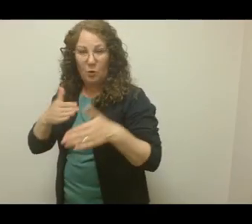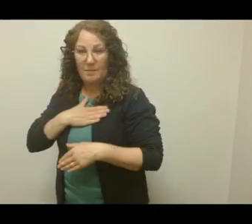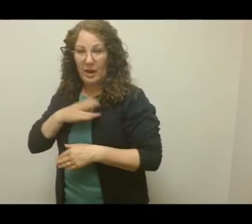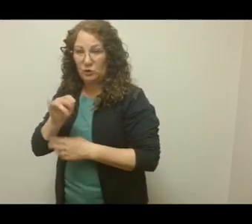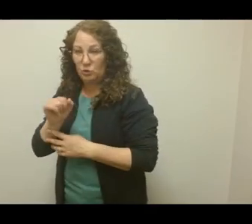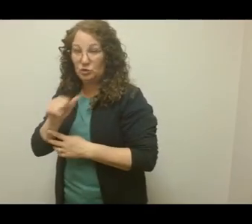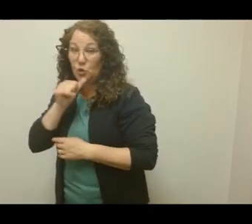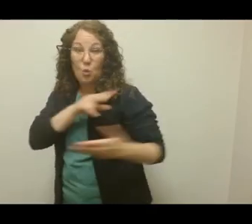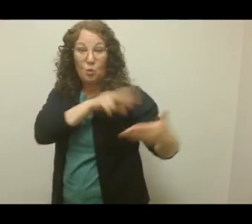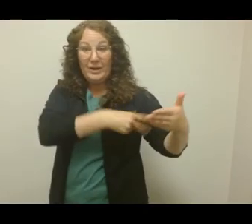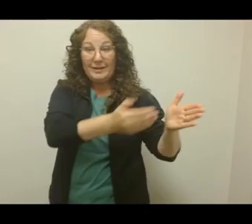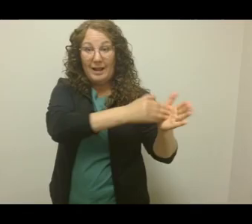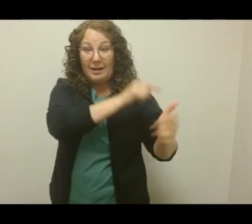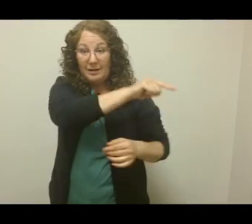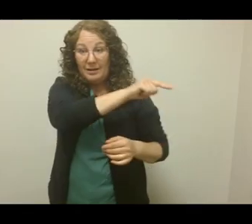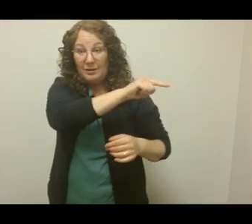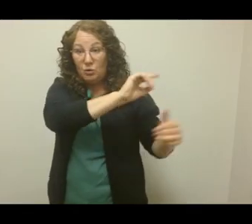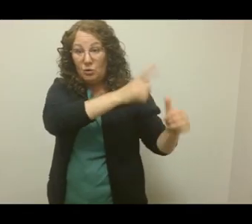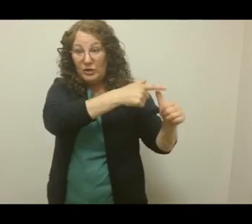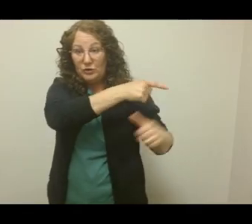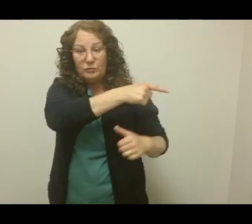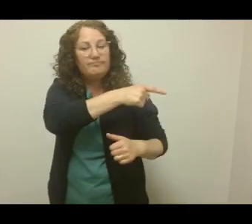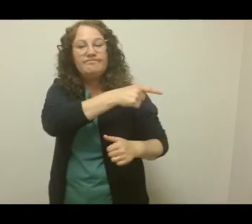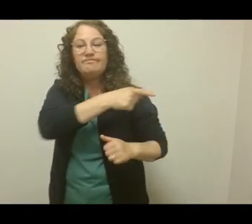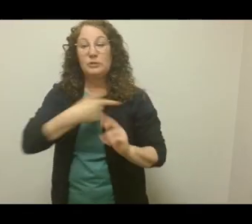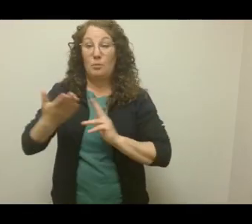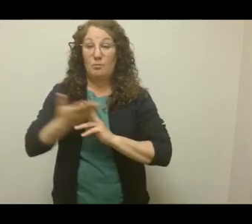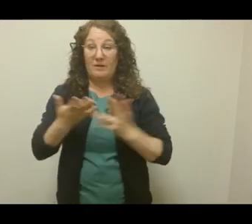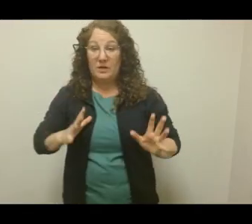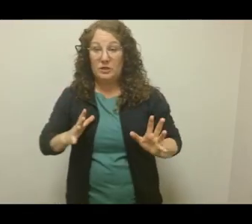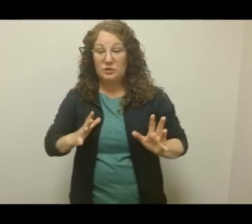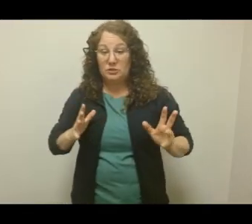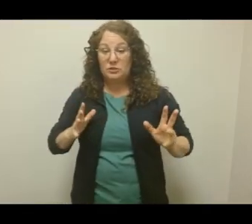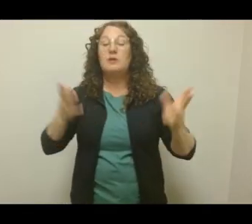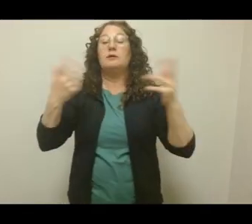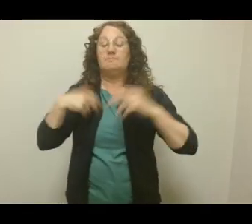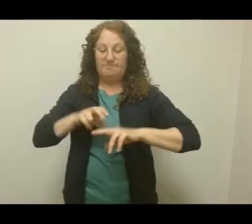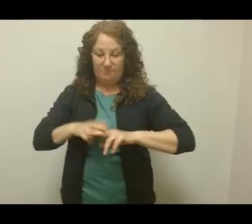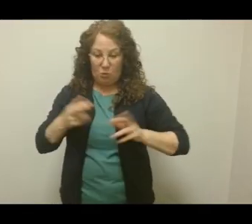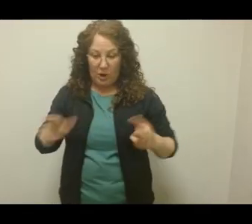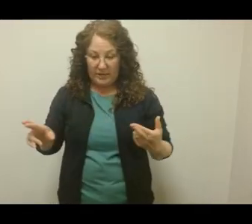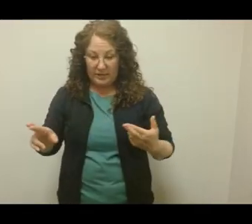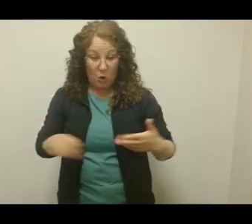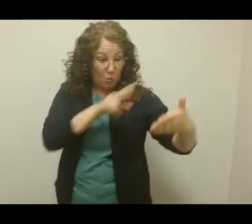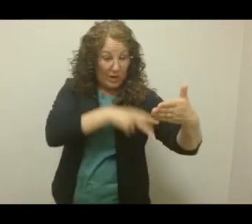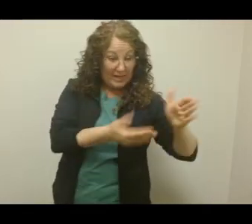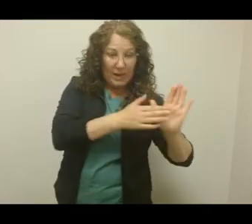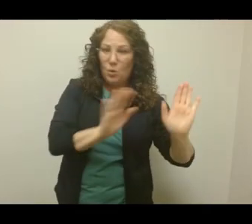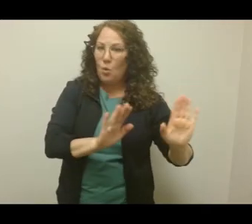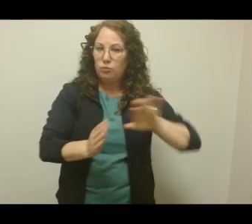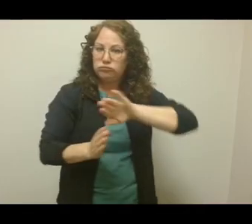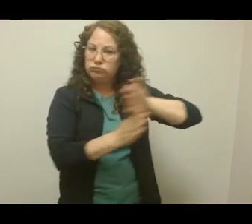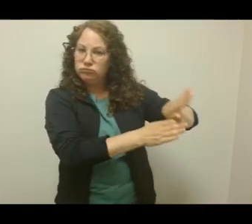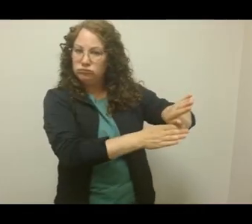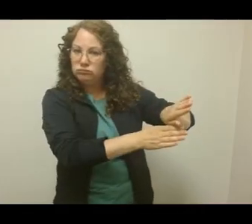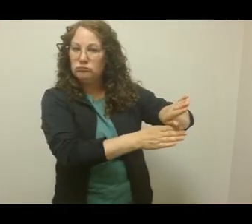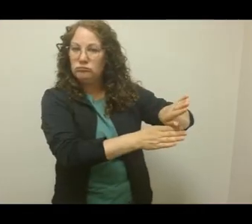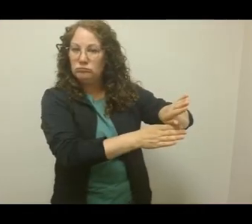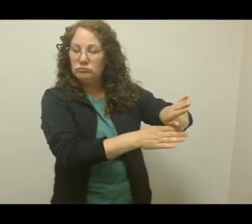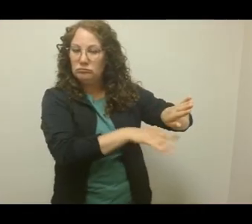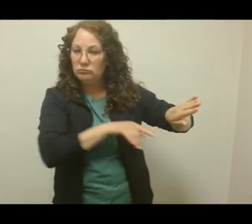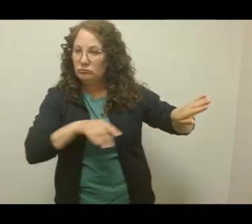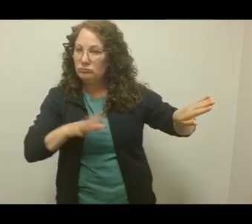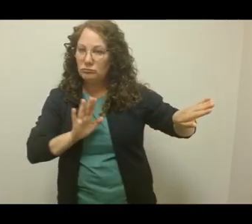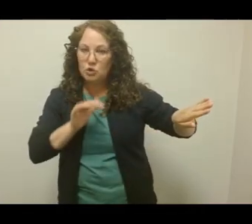at the original. So after your break, you sit down to write your paraphrase. Don't look at the original right now. Leave it away.